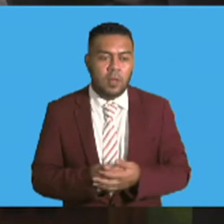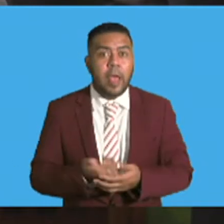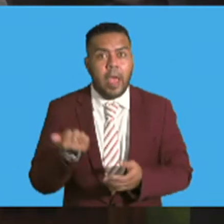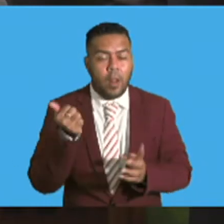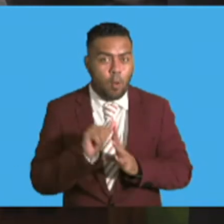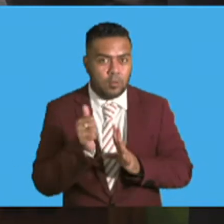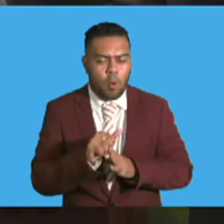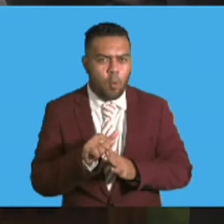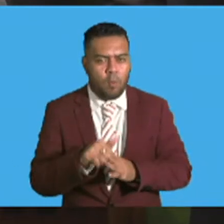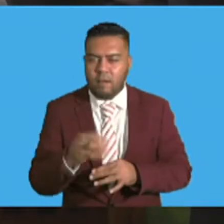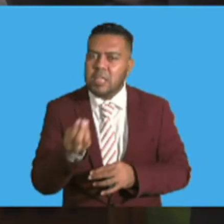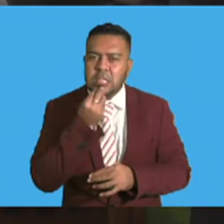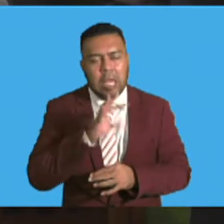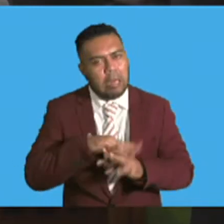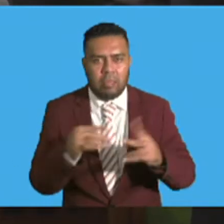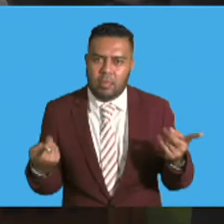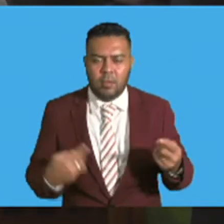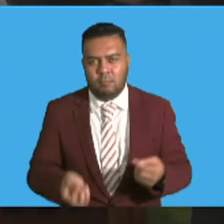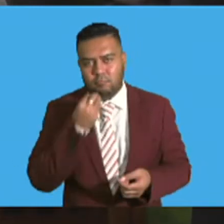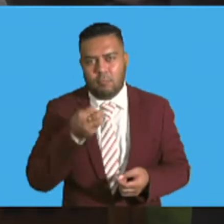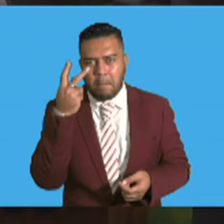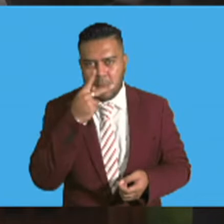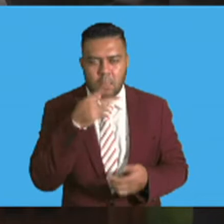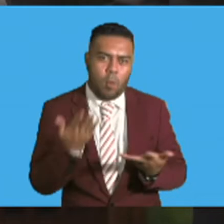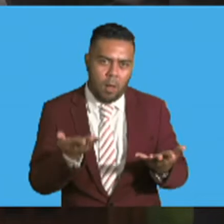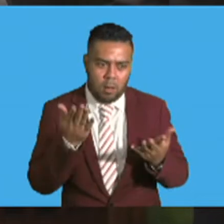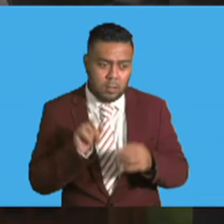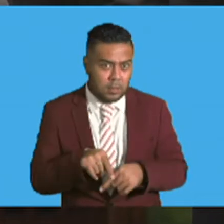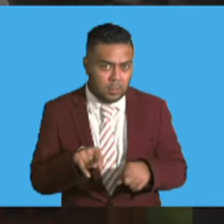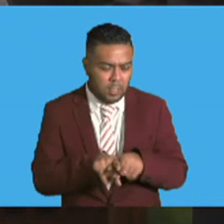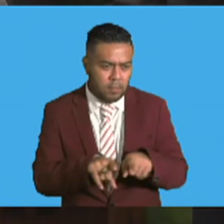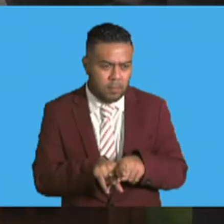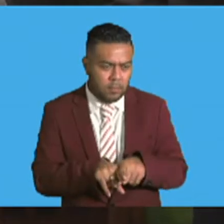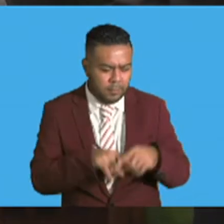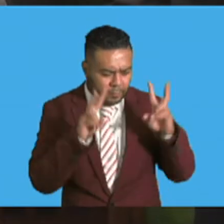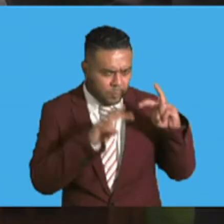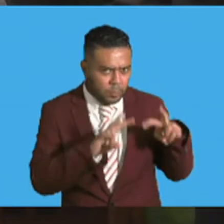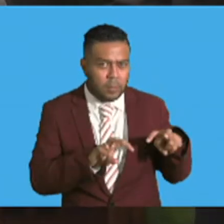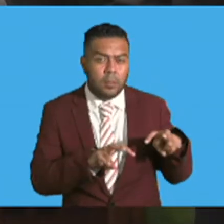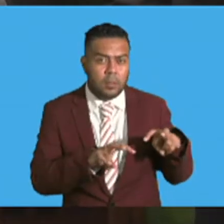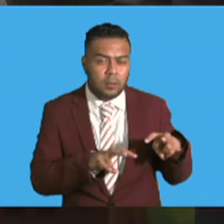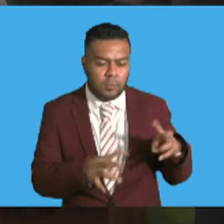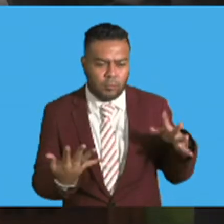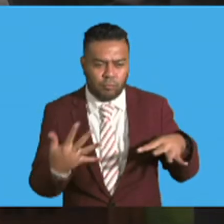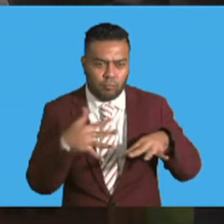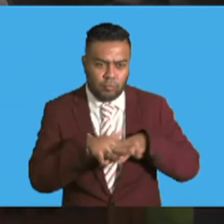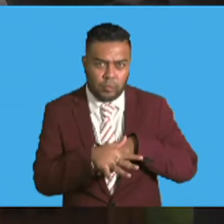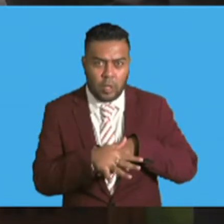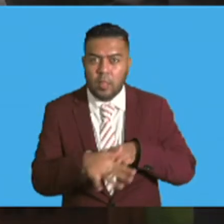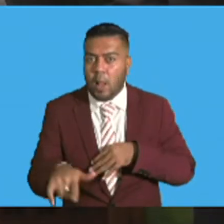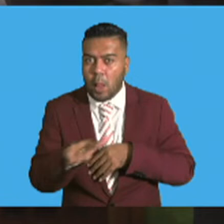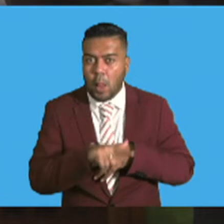intake. So what we are doing at the research station at Cornevia is to crossing these